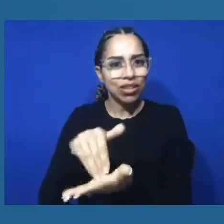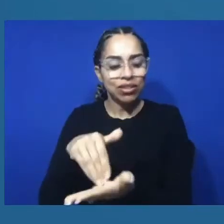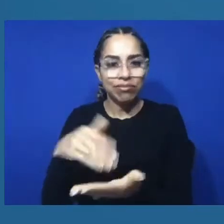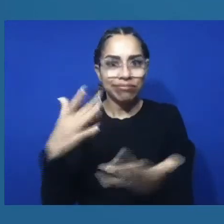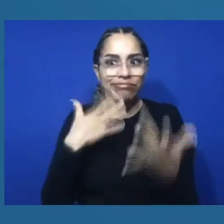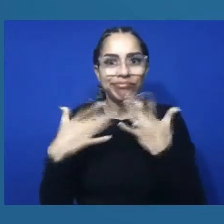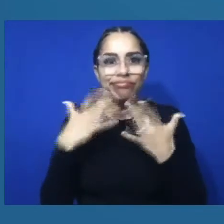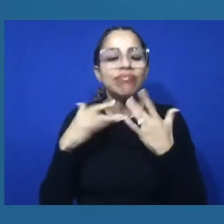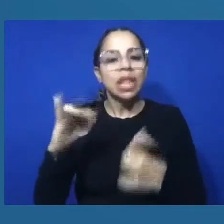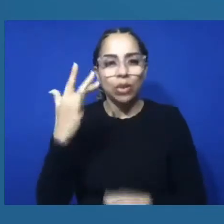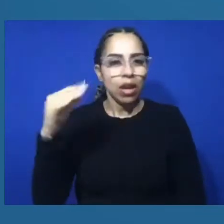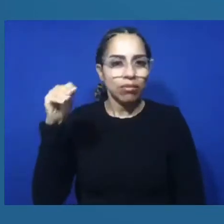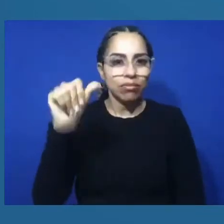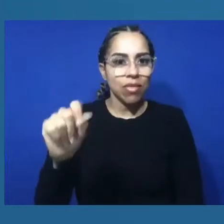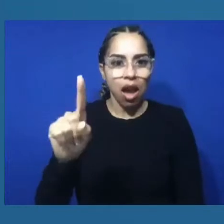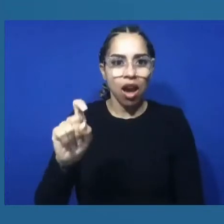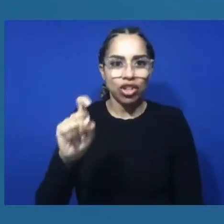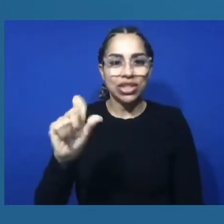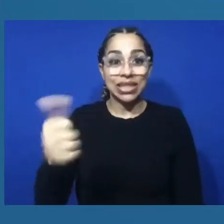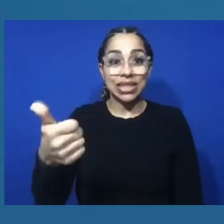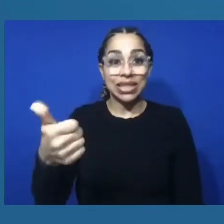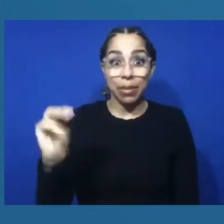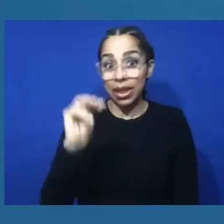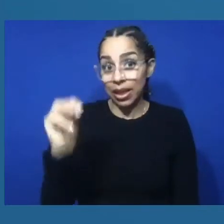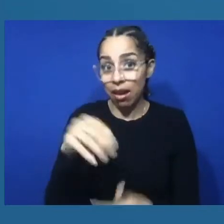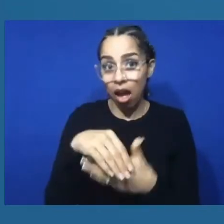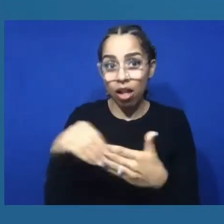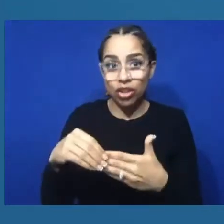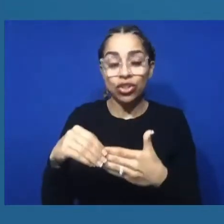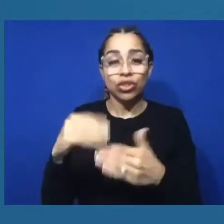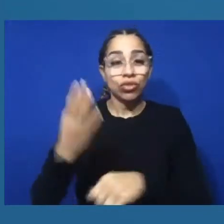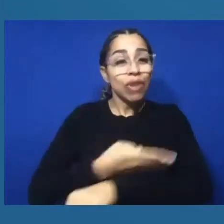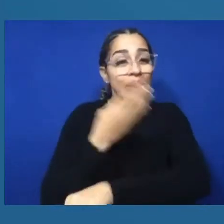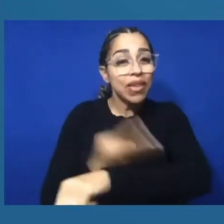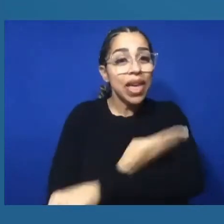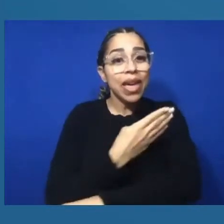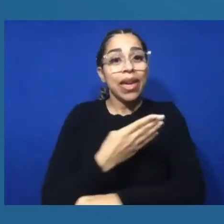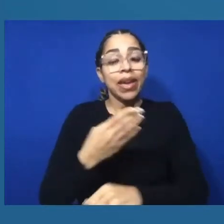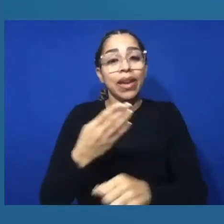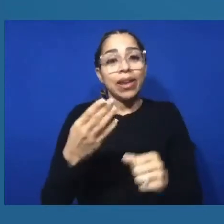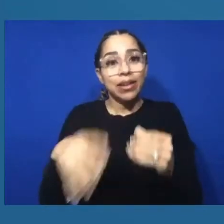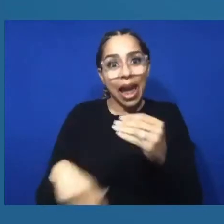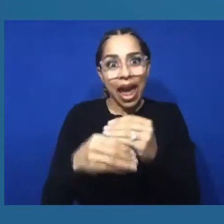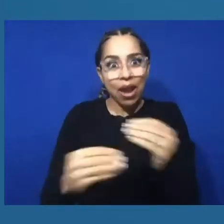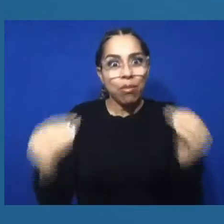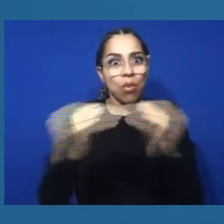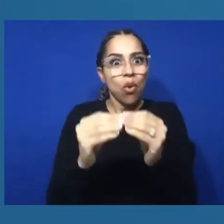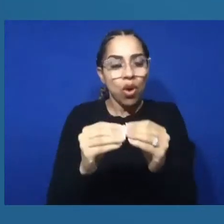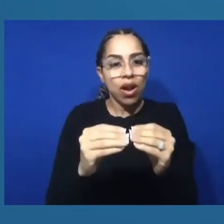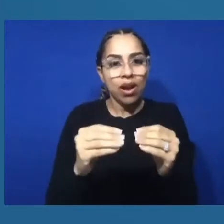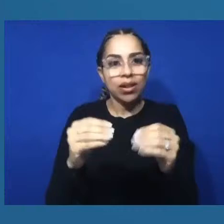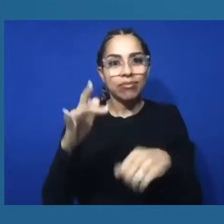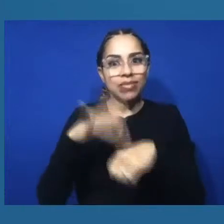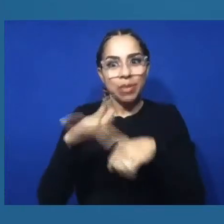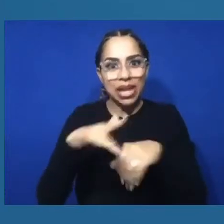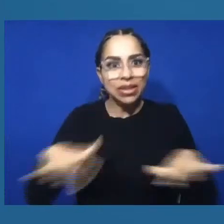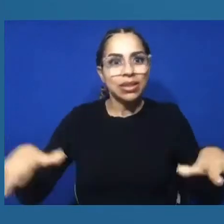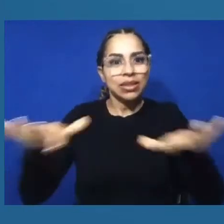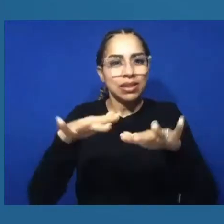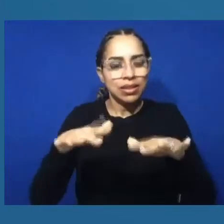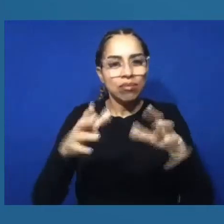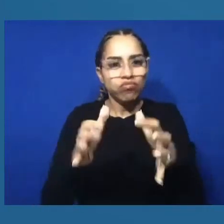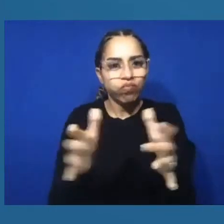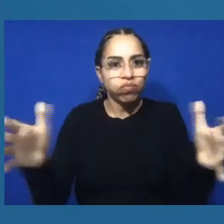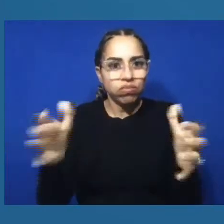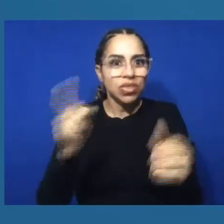into renovating existing, expanding existing, but also building new ones. But also, it is hard to attract child care workers because